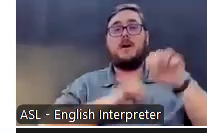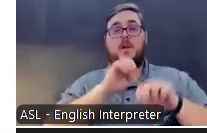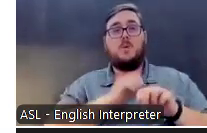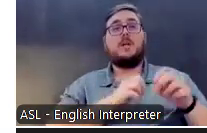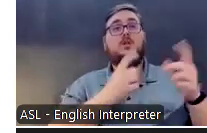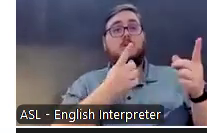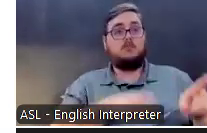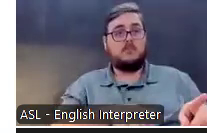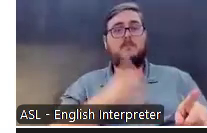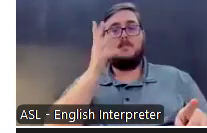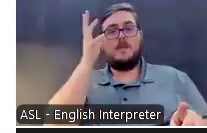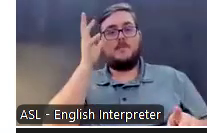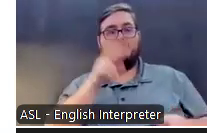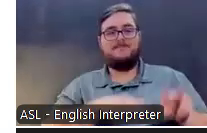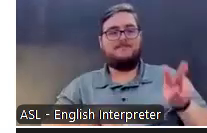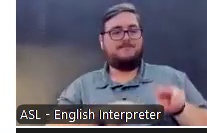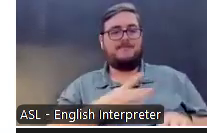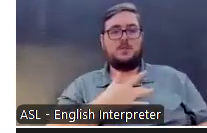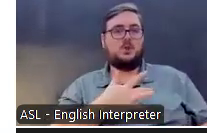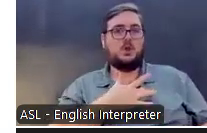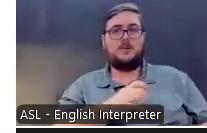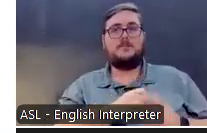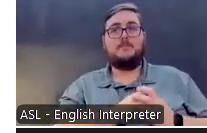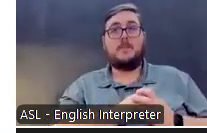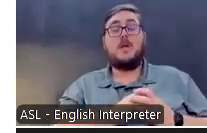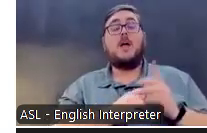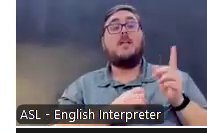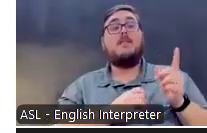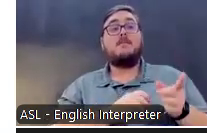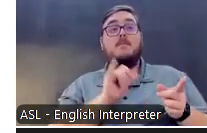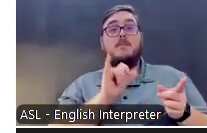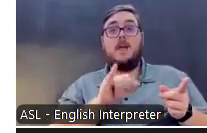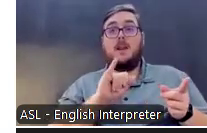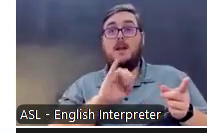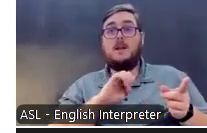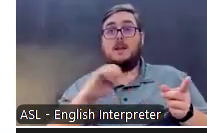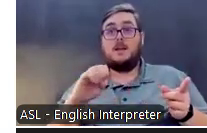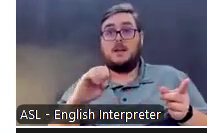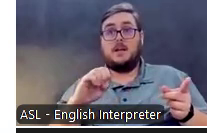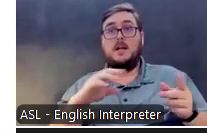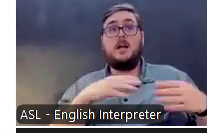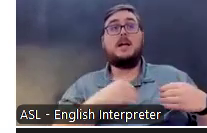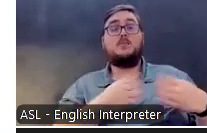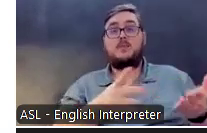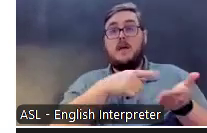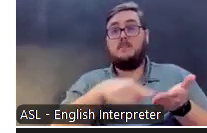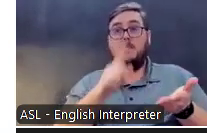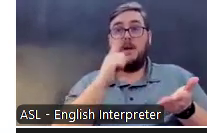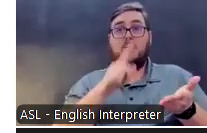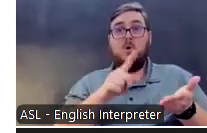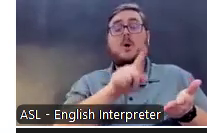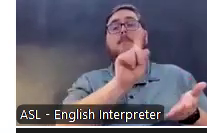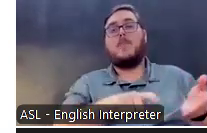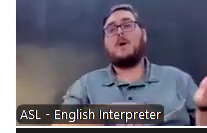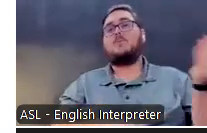IEE at public expense is made, the district must provide the IEE, or it can request due